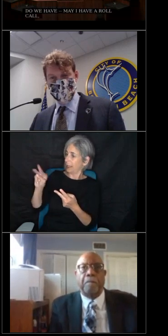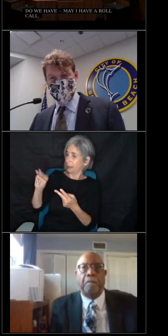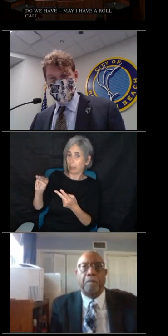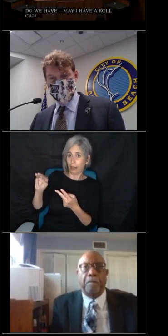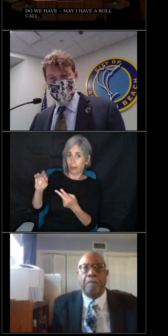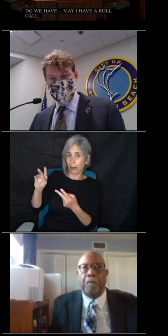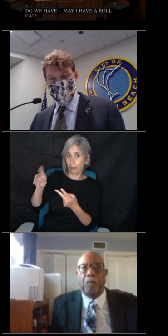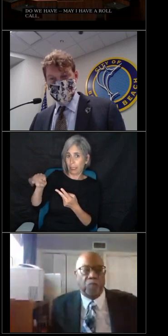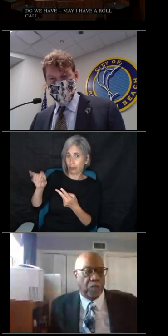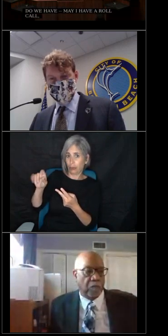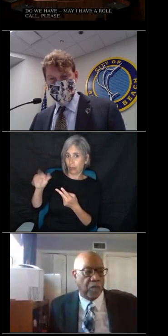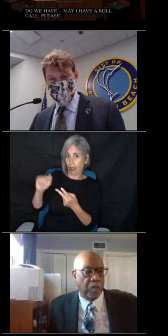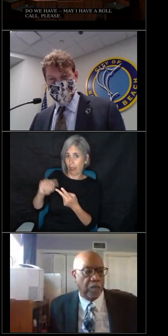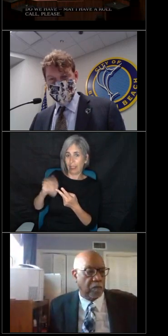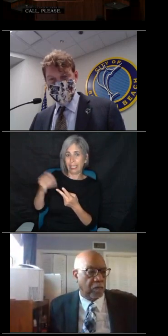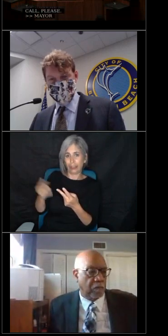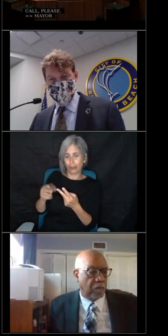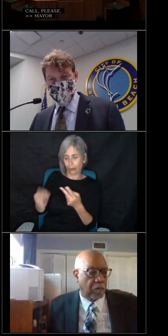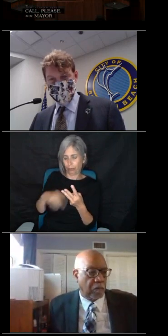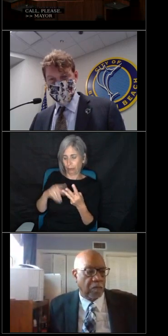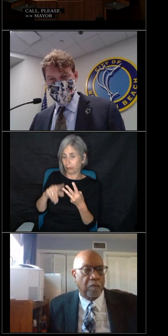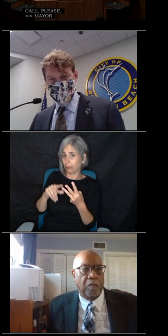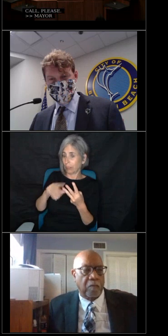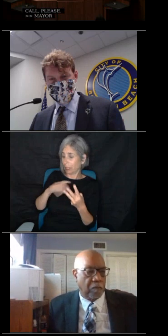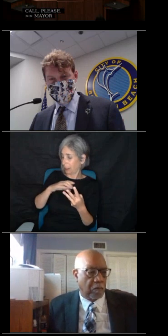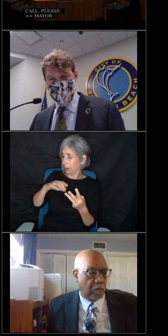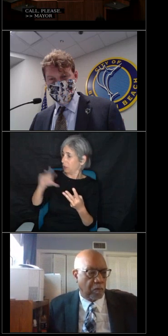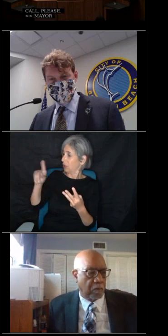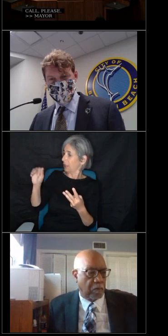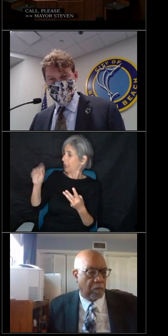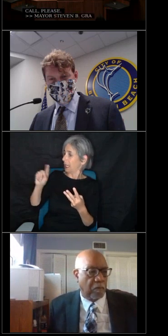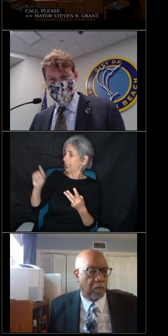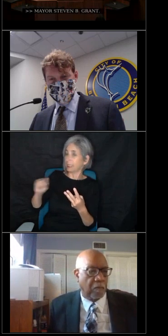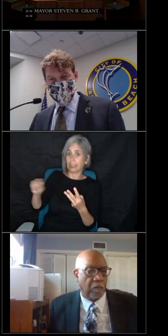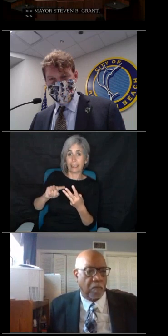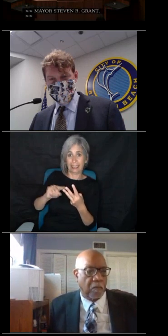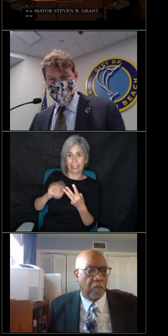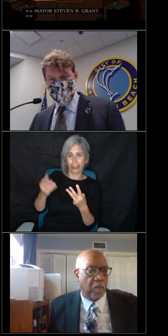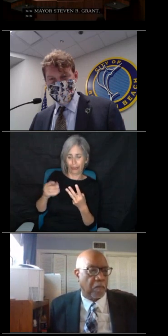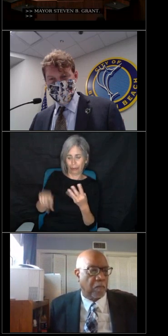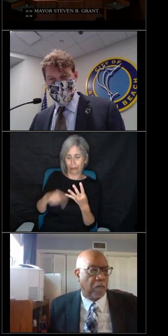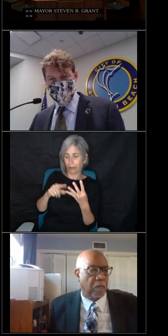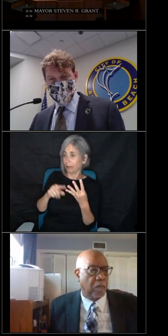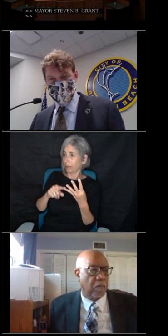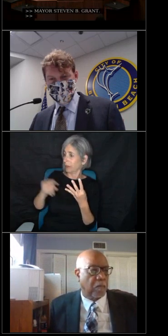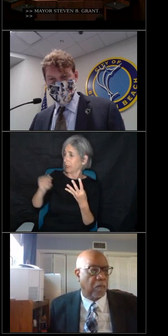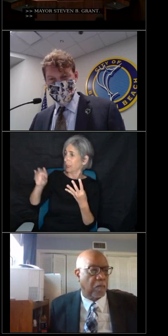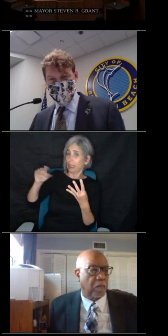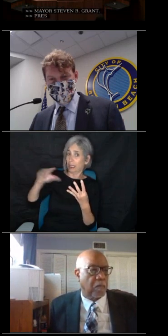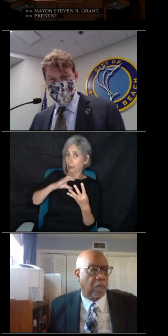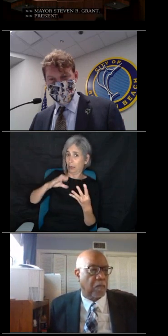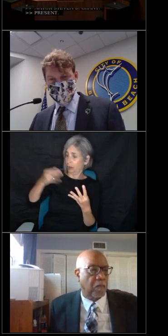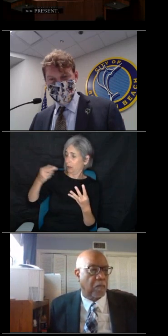Serga, Here. Commissioner Justin Katz, Here. Commissioner Woodrow L. Hay,